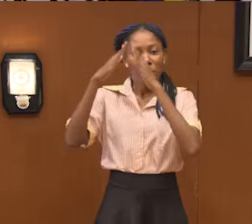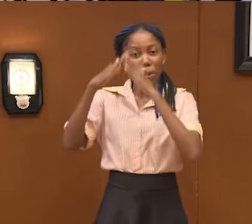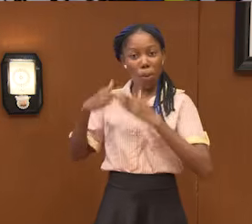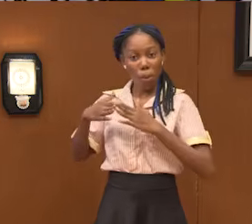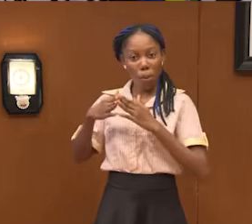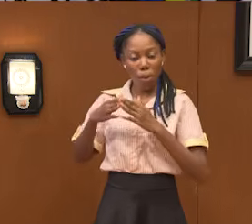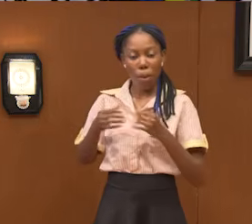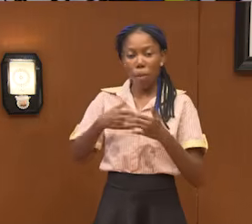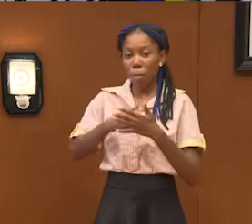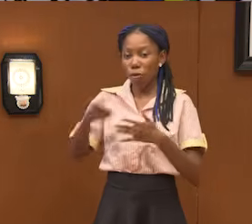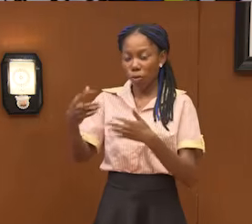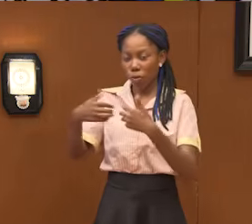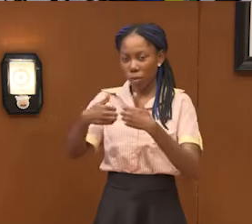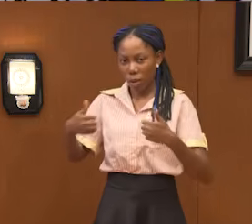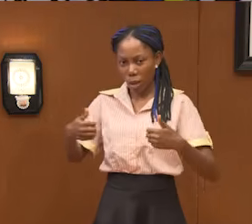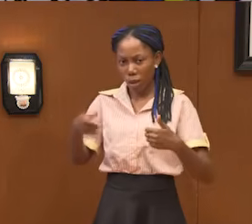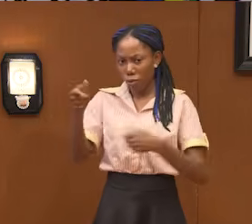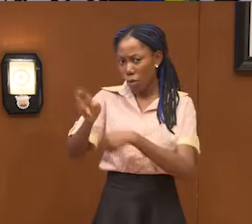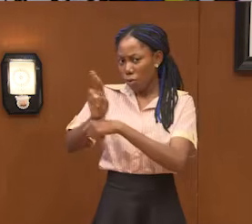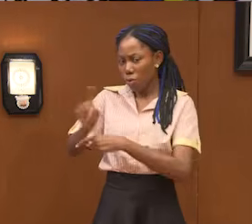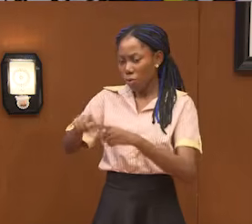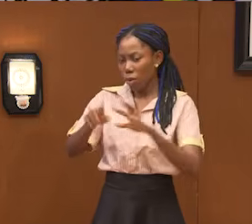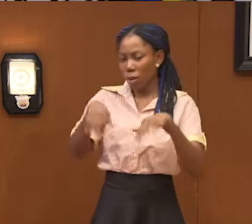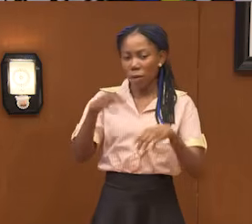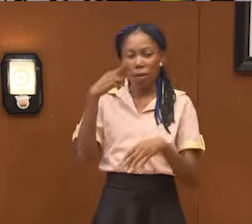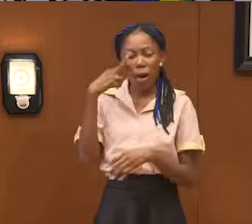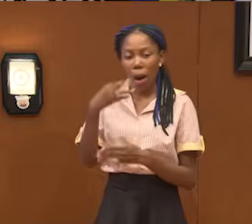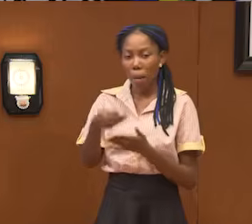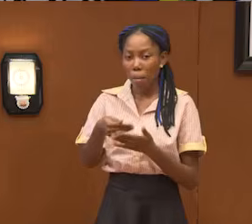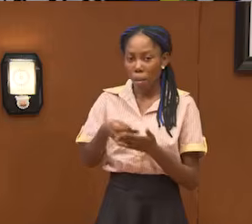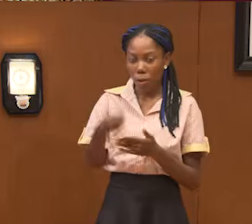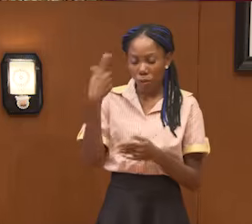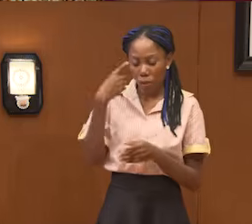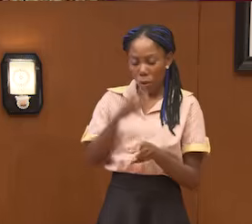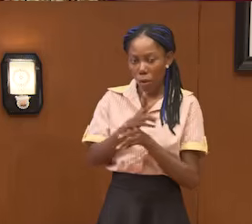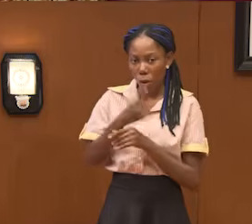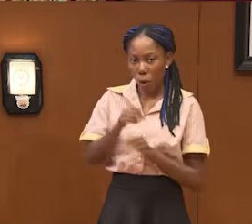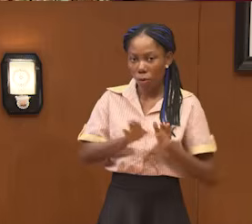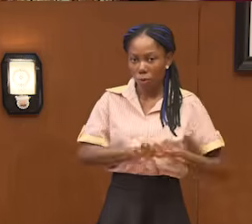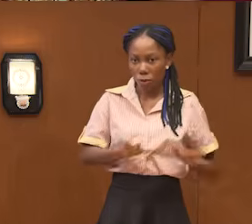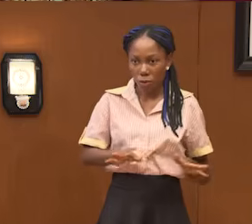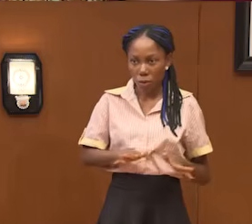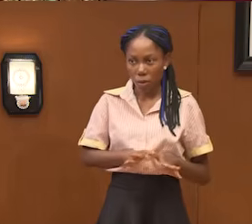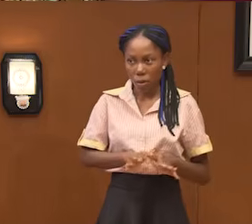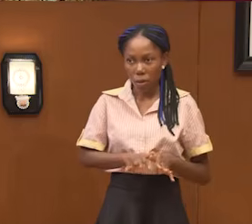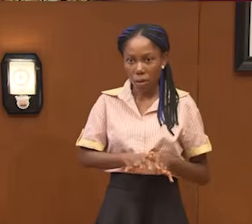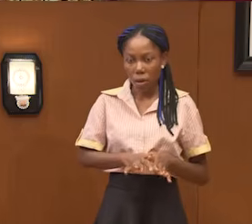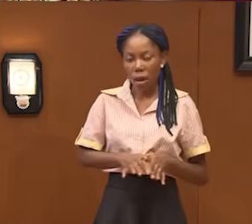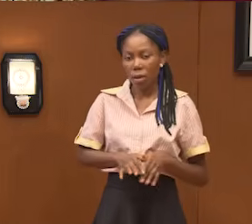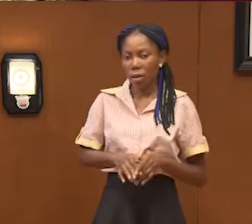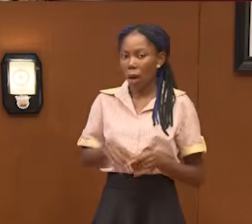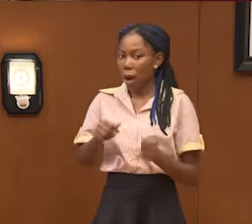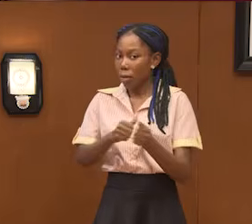Okay. were you giving her money then for the upkeep of the children? No, I give them money. Apart